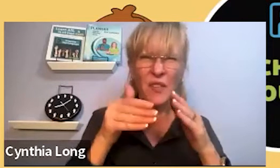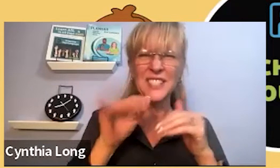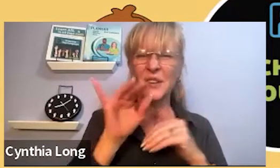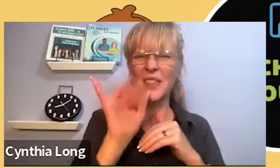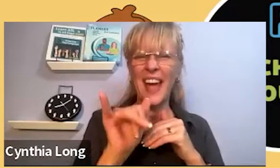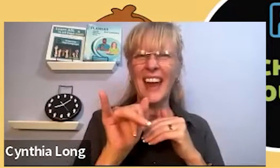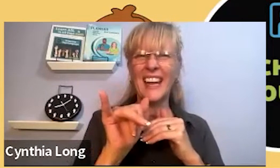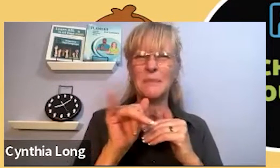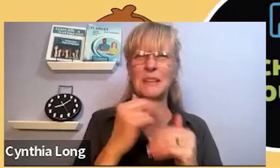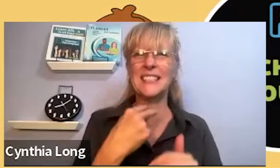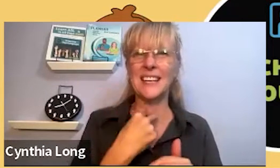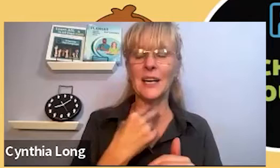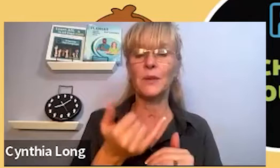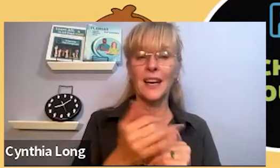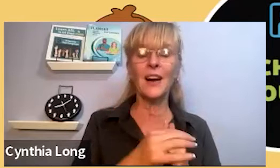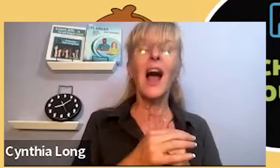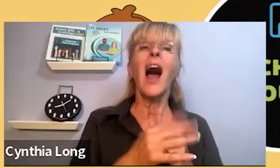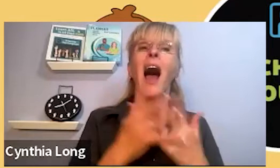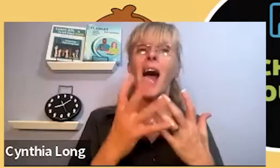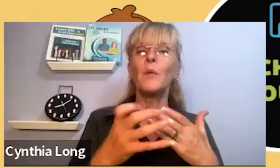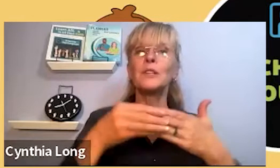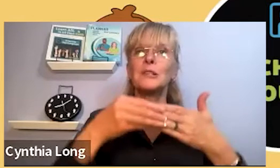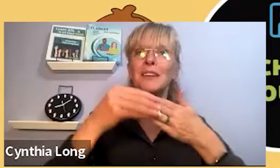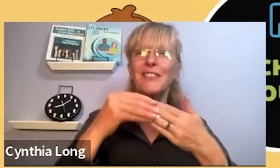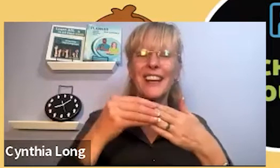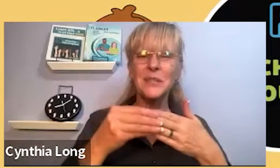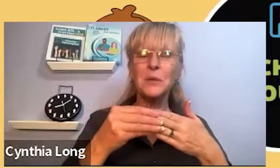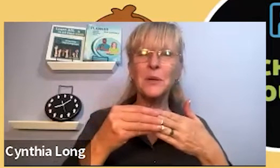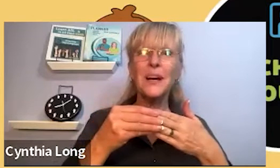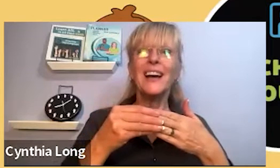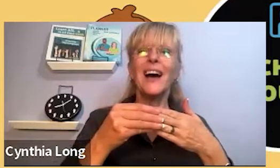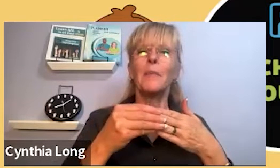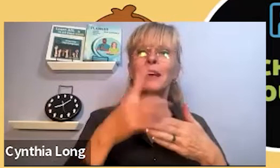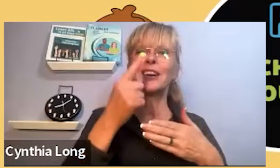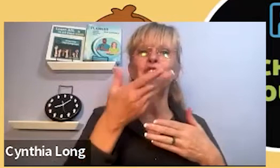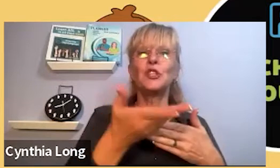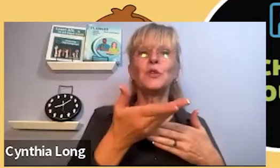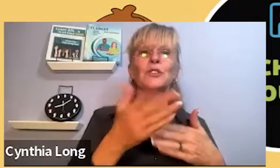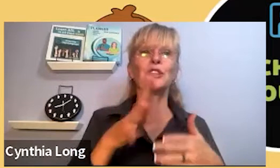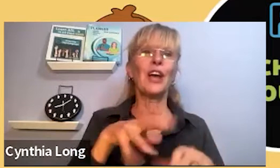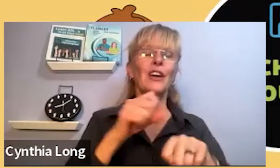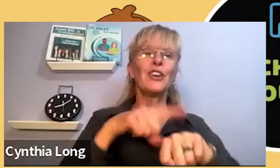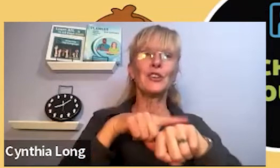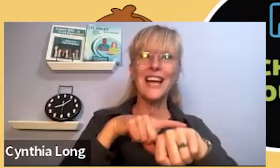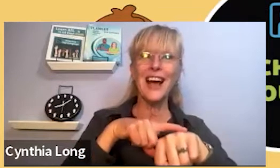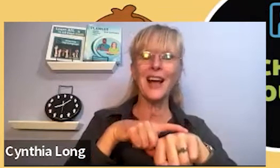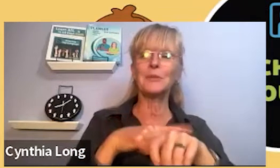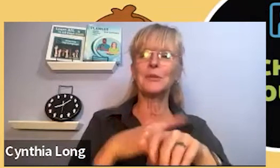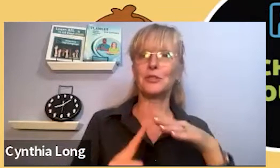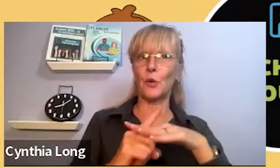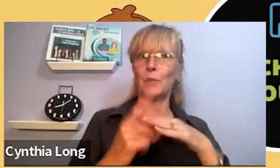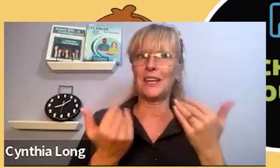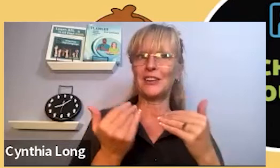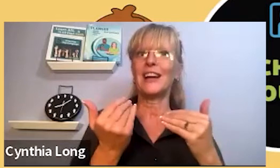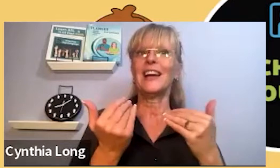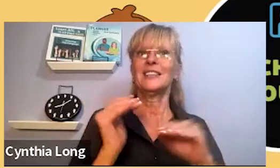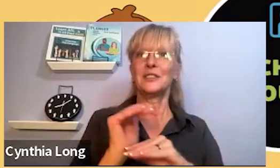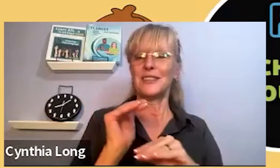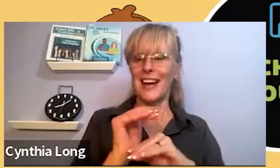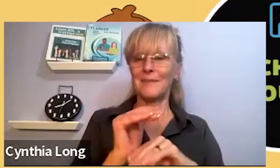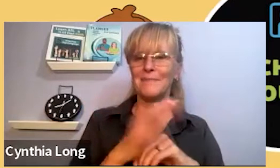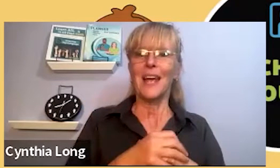need to focus on that and be stuck with there. I want to be flexible because you took your time to show up